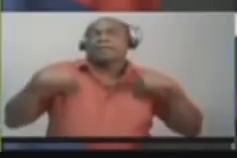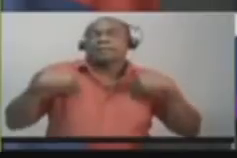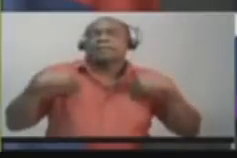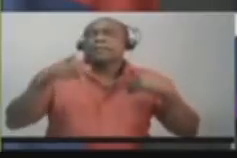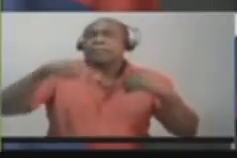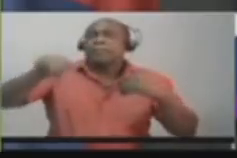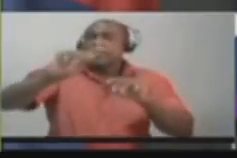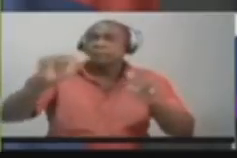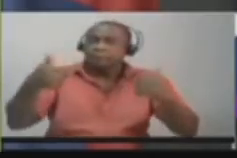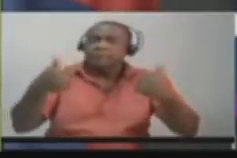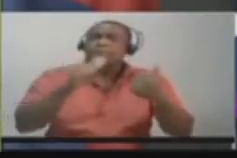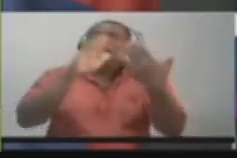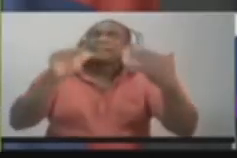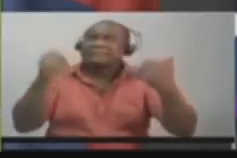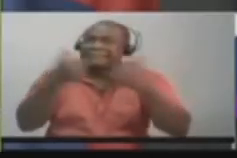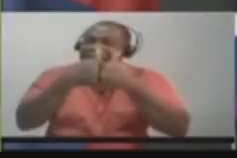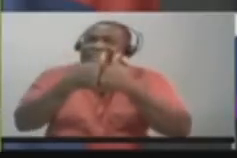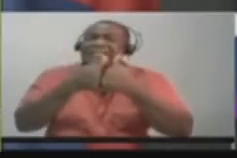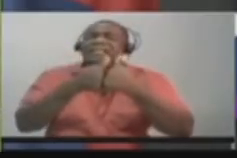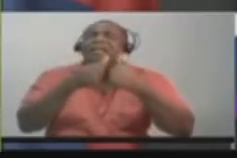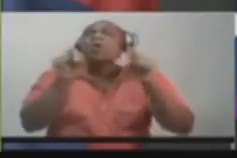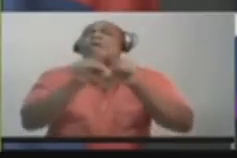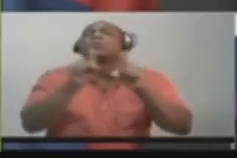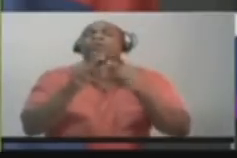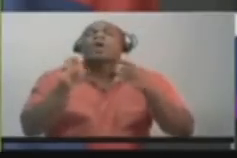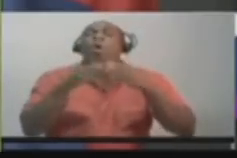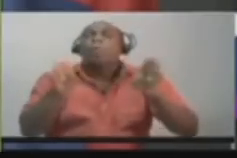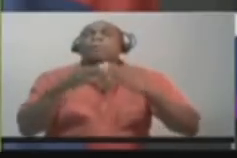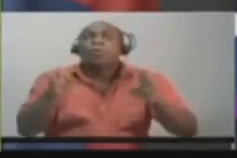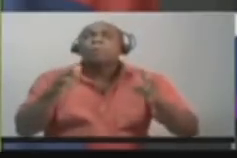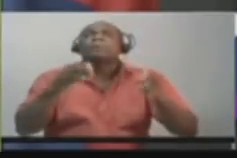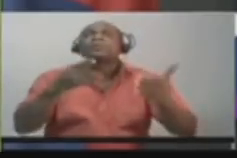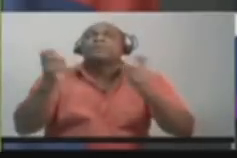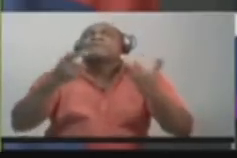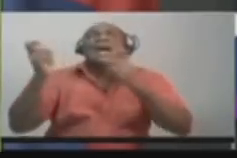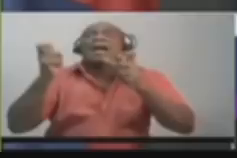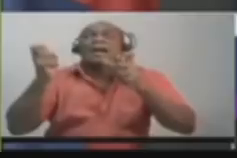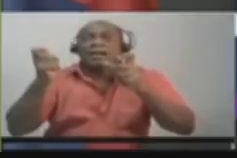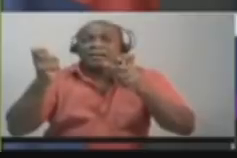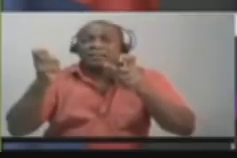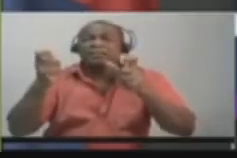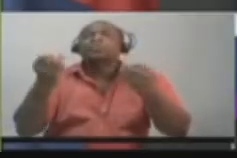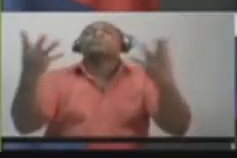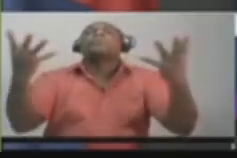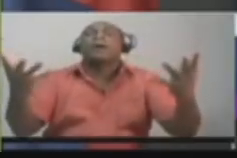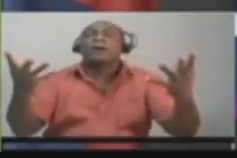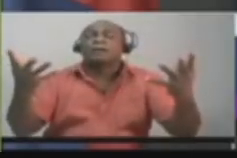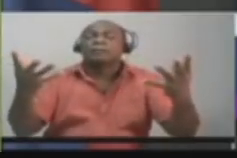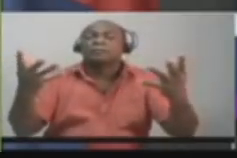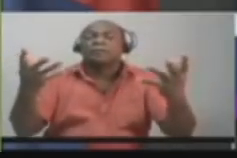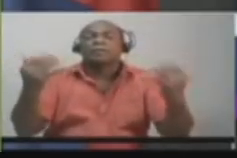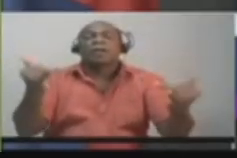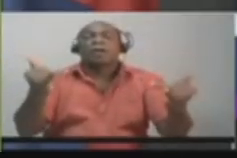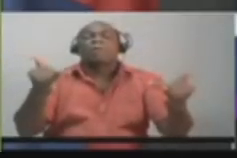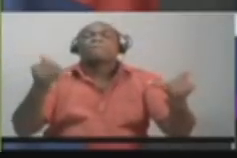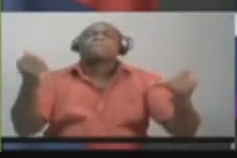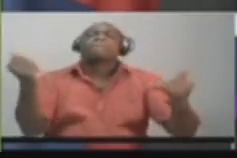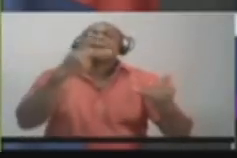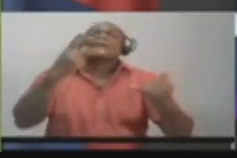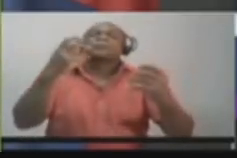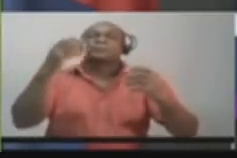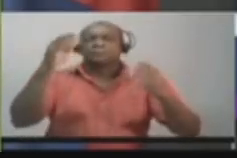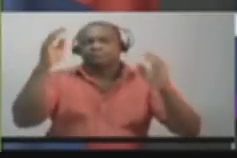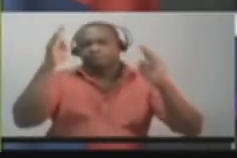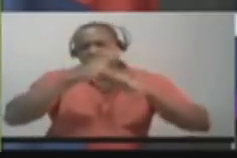have opened up too far and too wide. So the caution that we are following is not because we